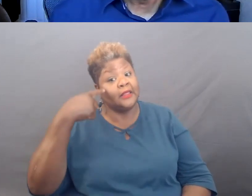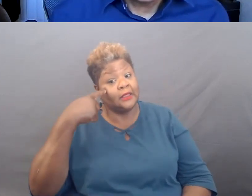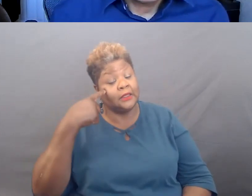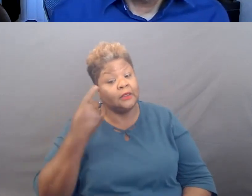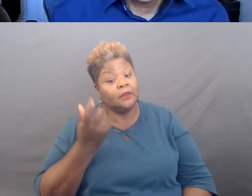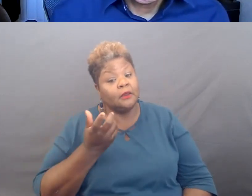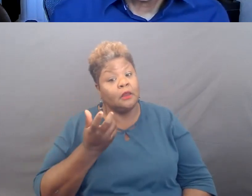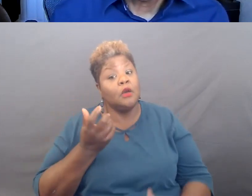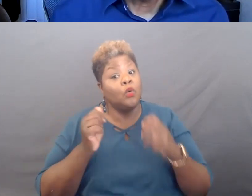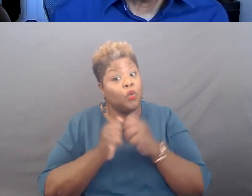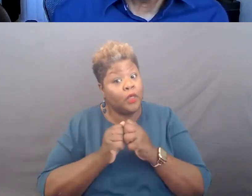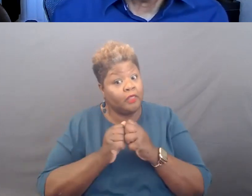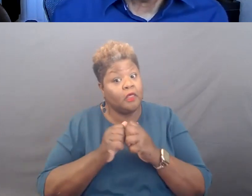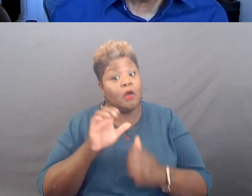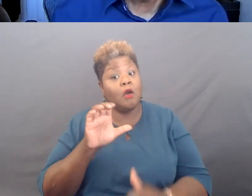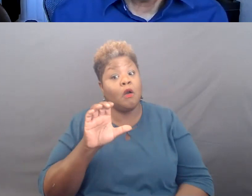with